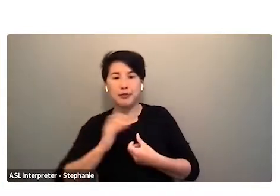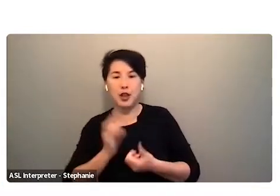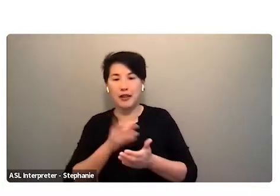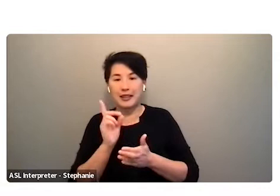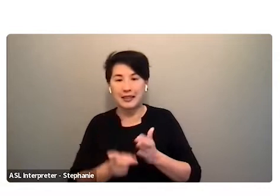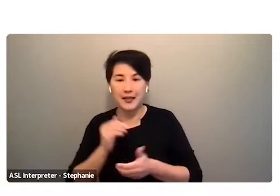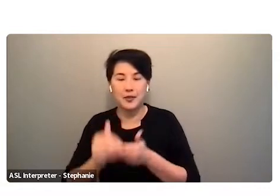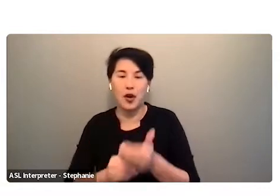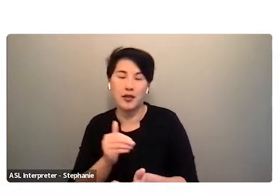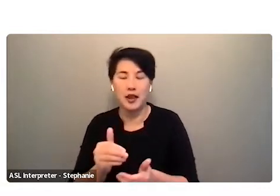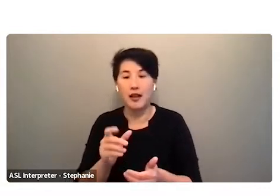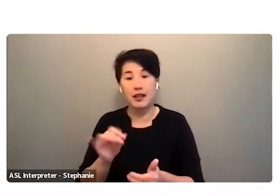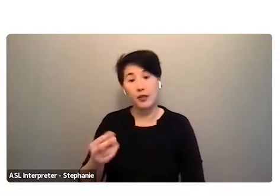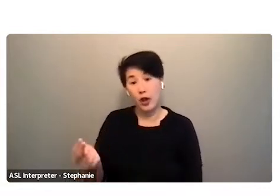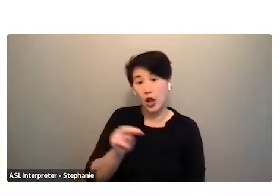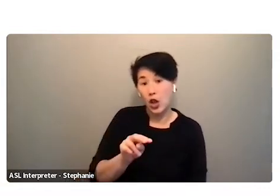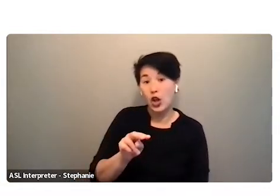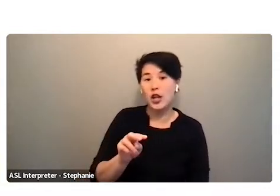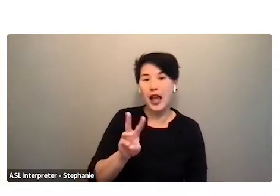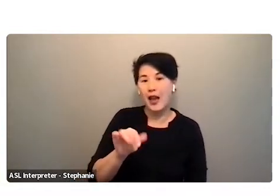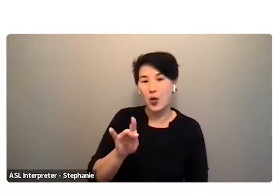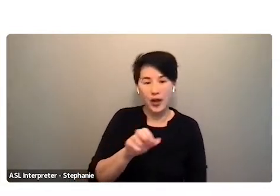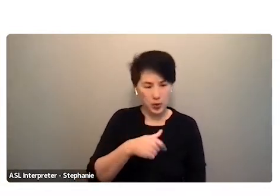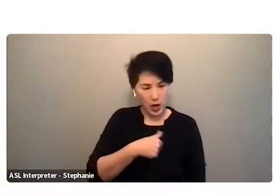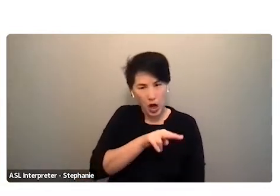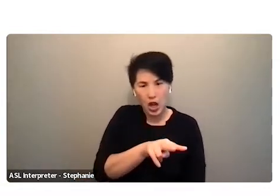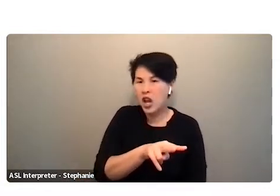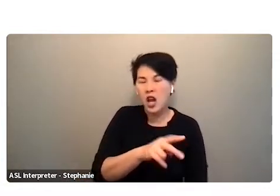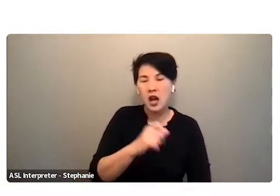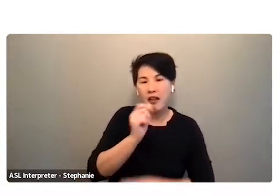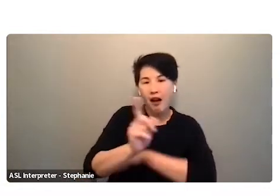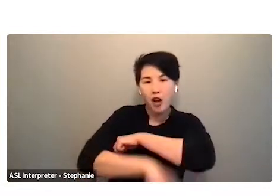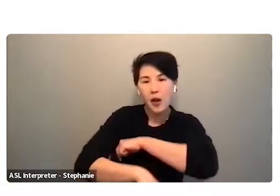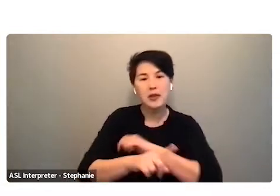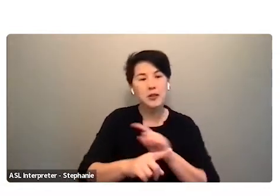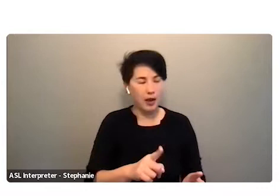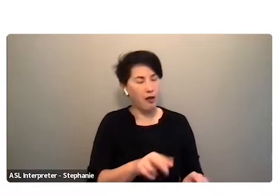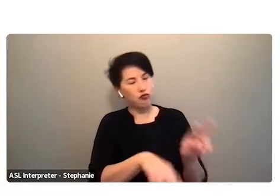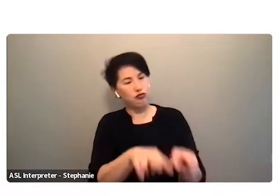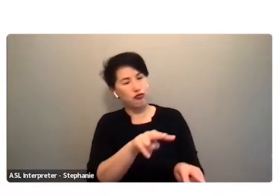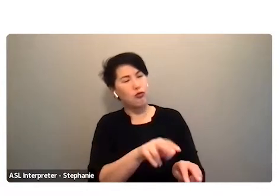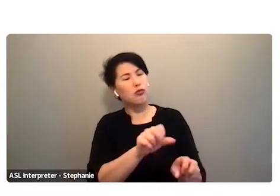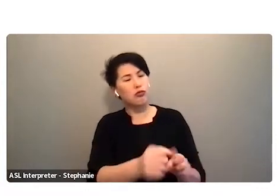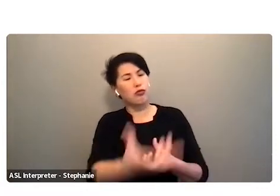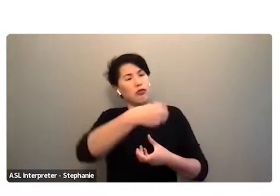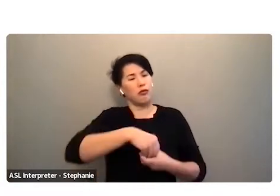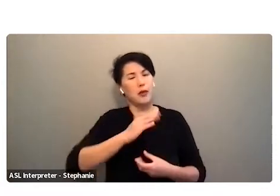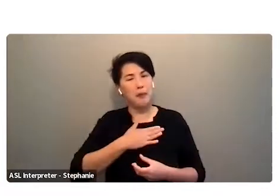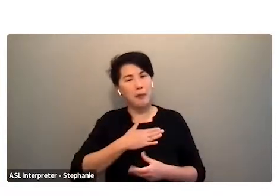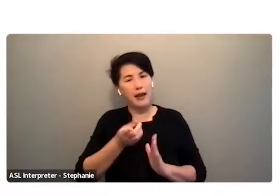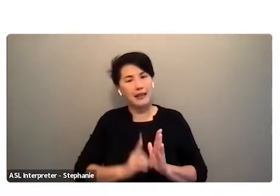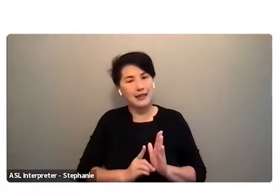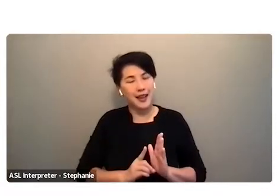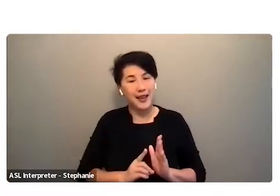at waste not as this garbage excess, but as a design asset? And that's where